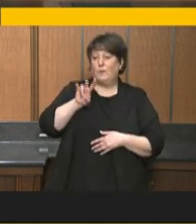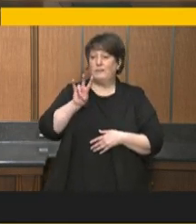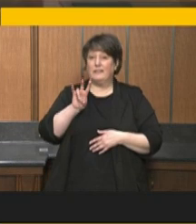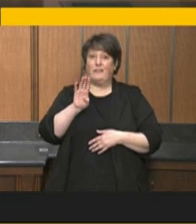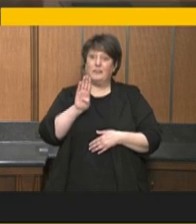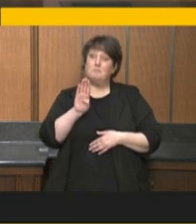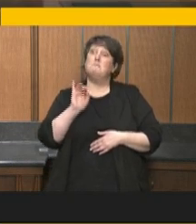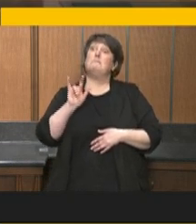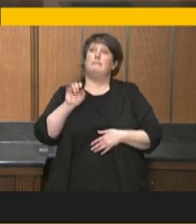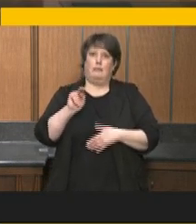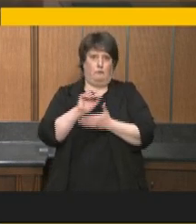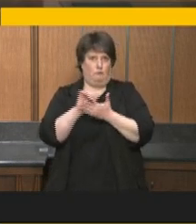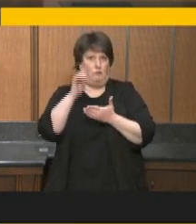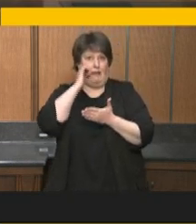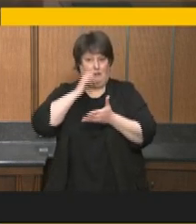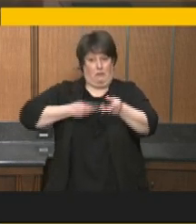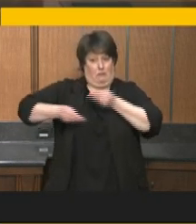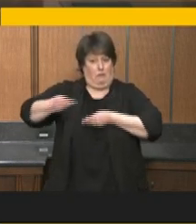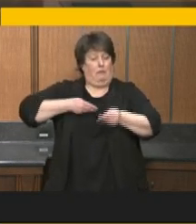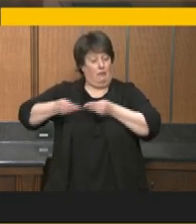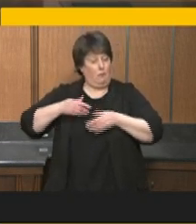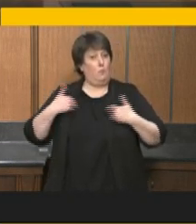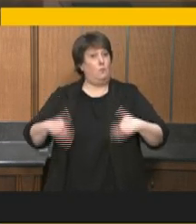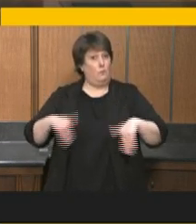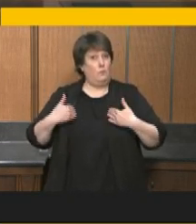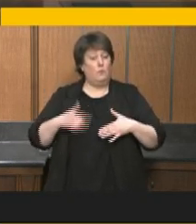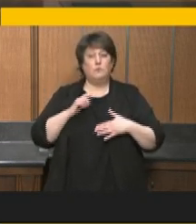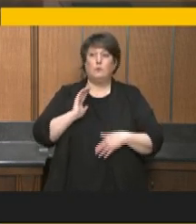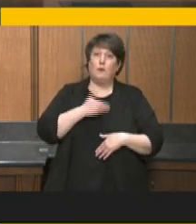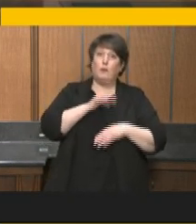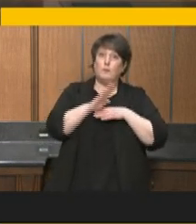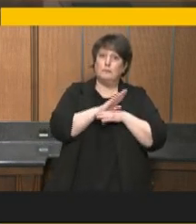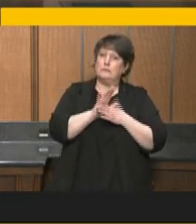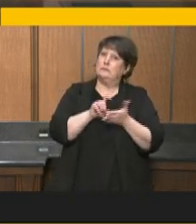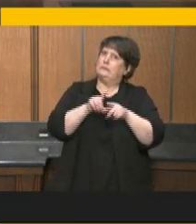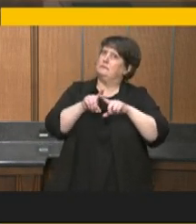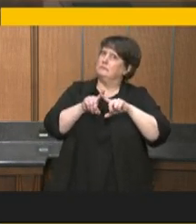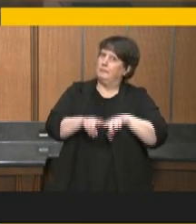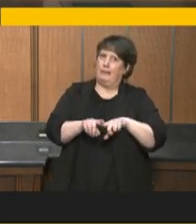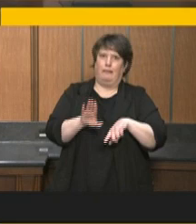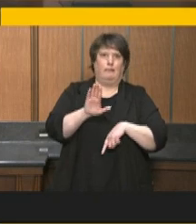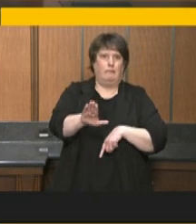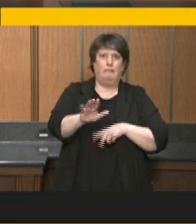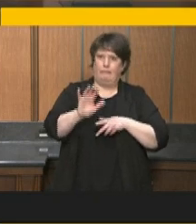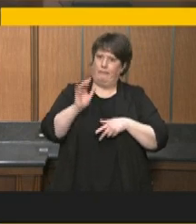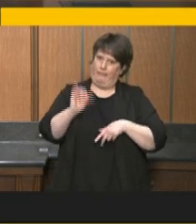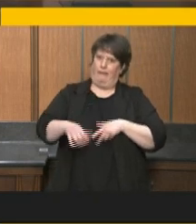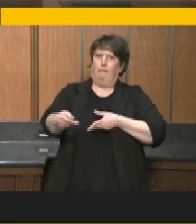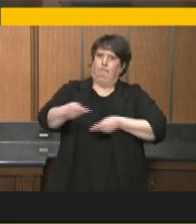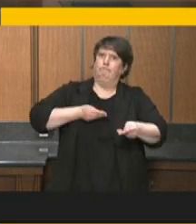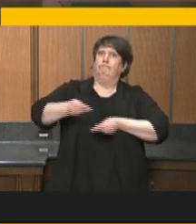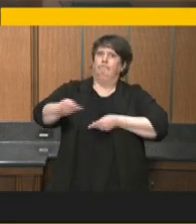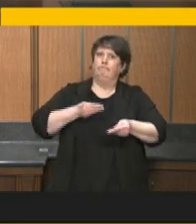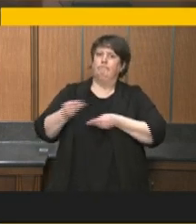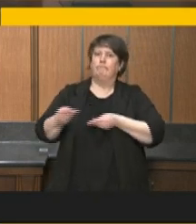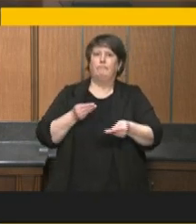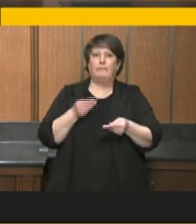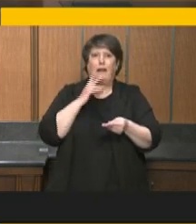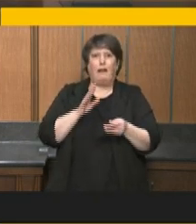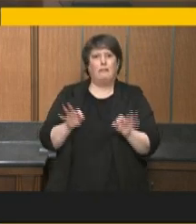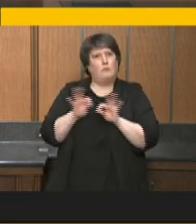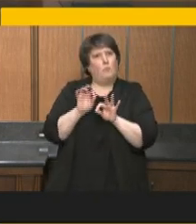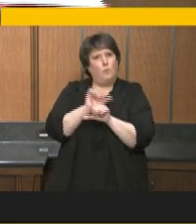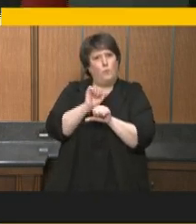cross-border trade. Our businesses and our way of life depend on the free flow of these goods and services and by the important work of essential